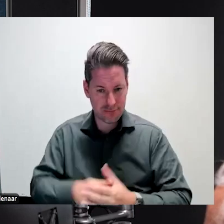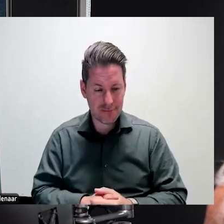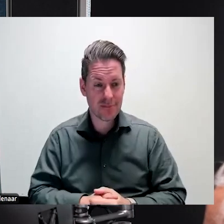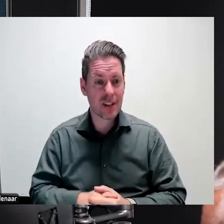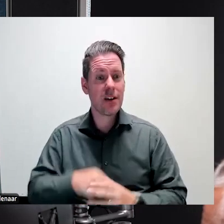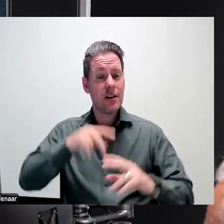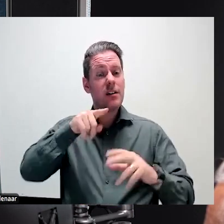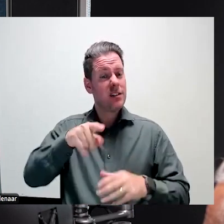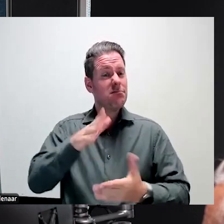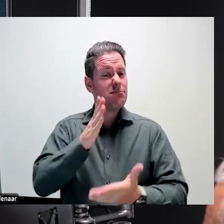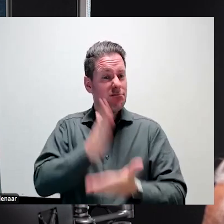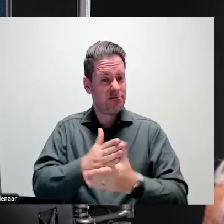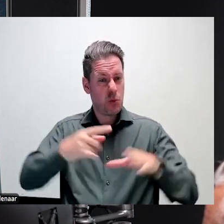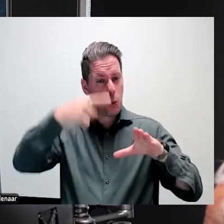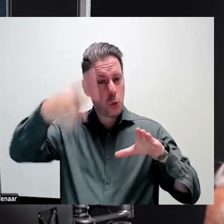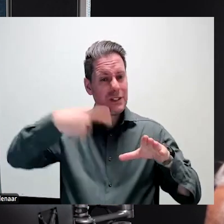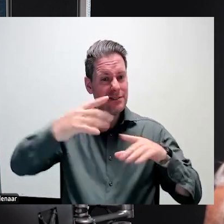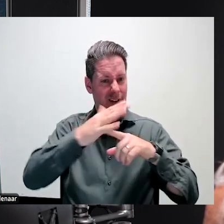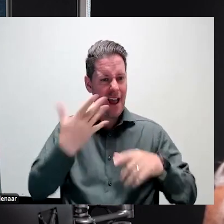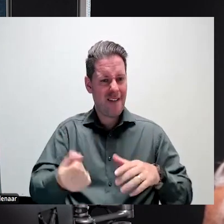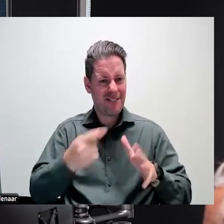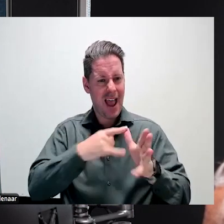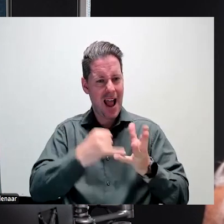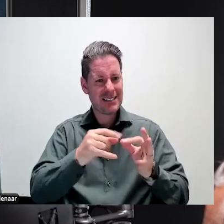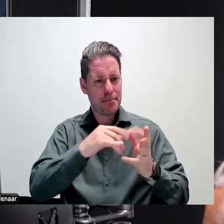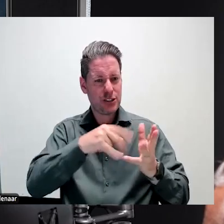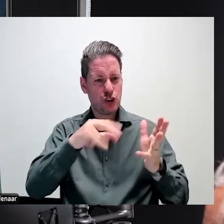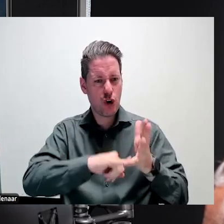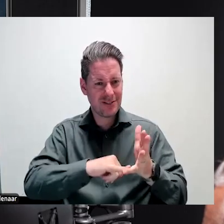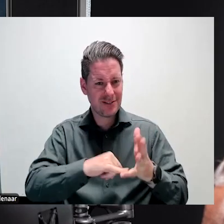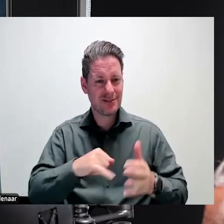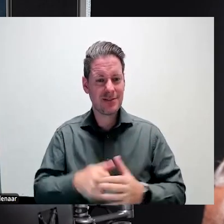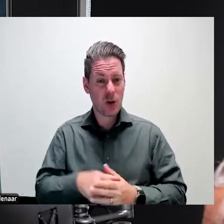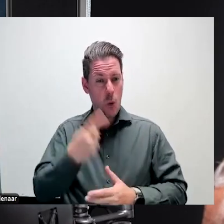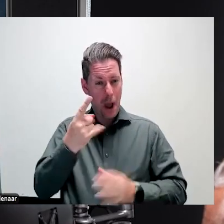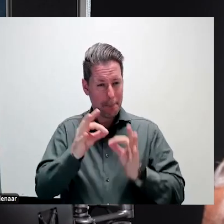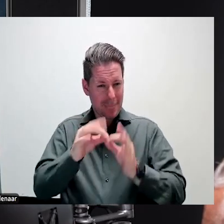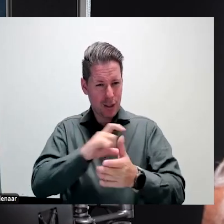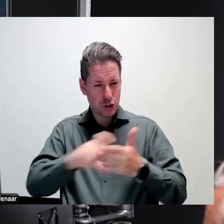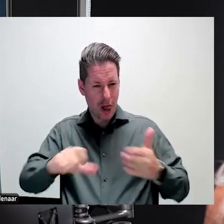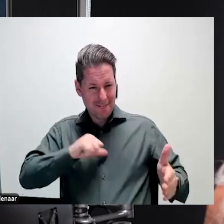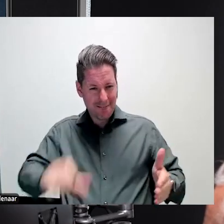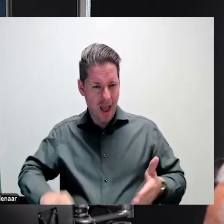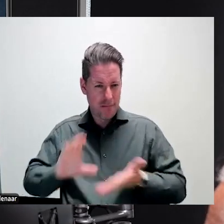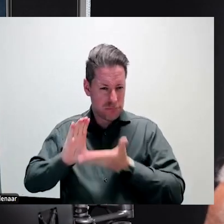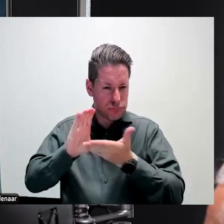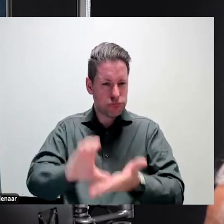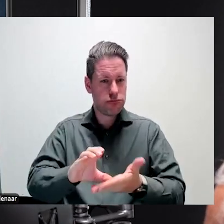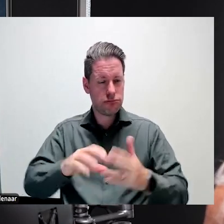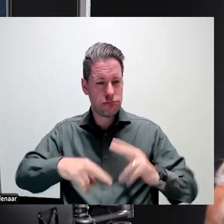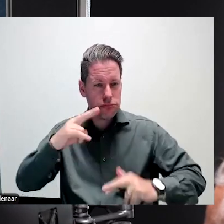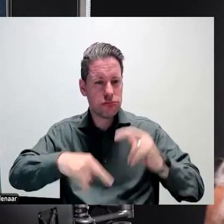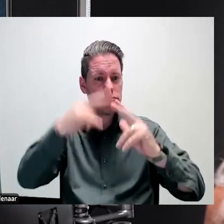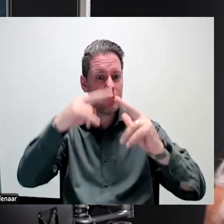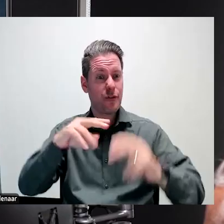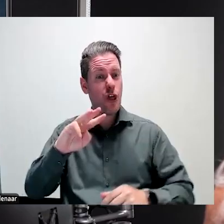has asbestos in its turbines. The $1 billion Clark Creek wind farm between Rockhampton and Mackay is